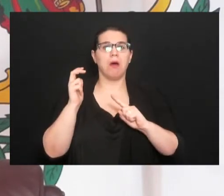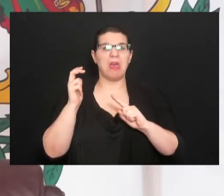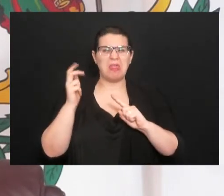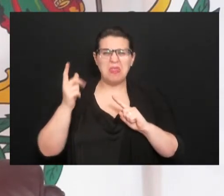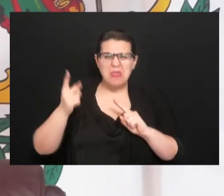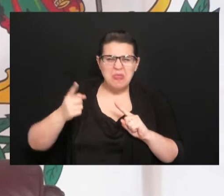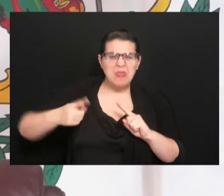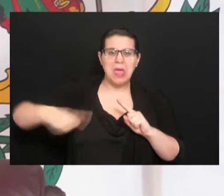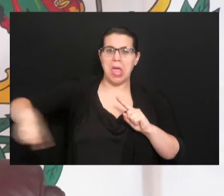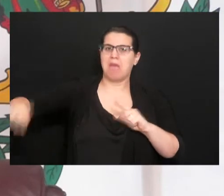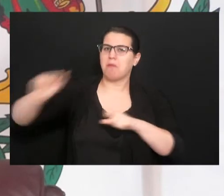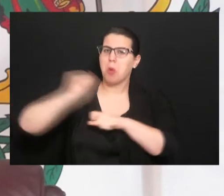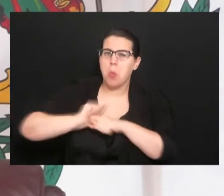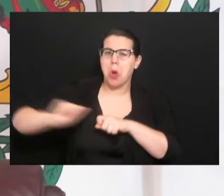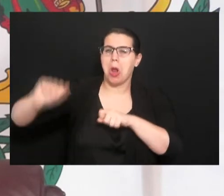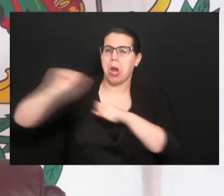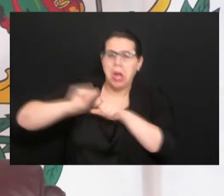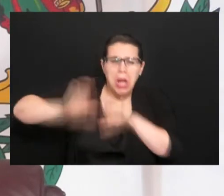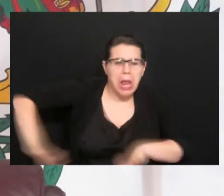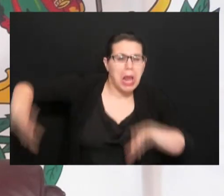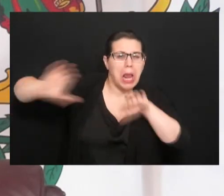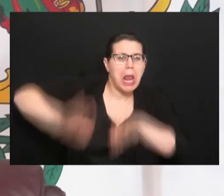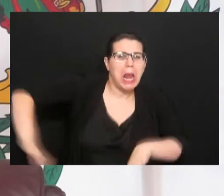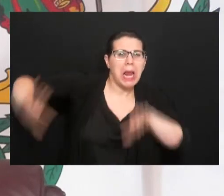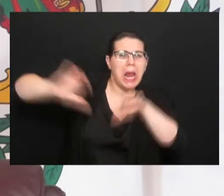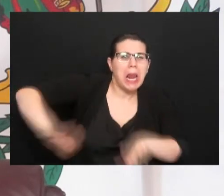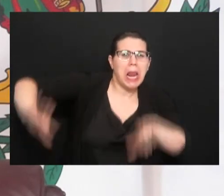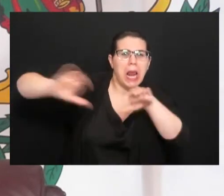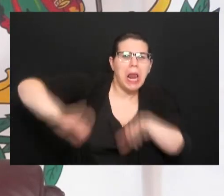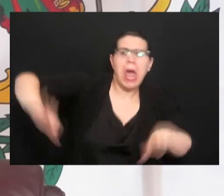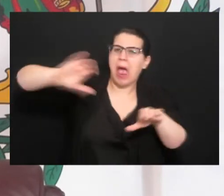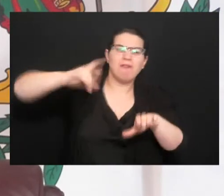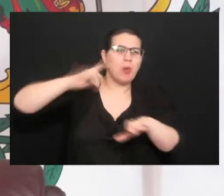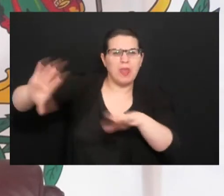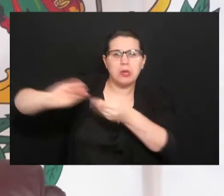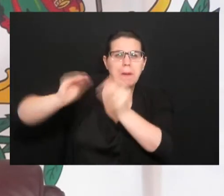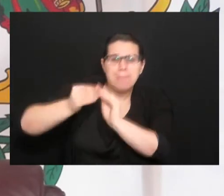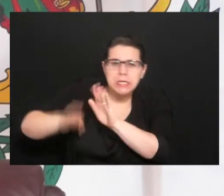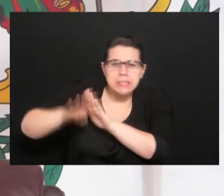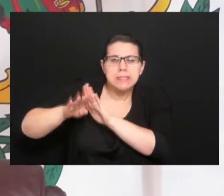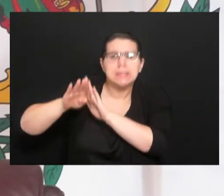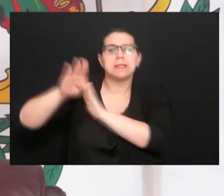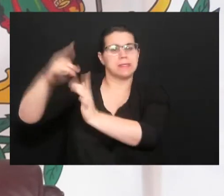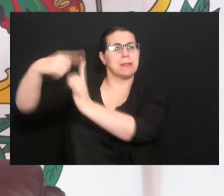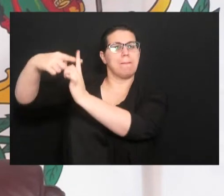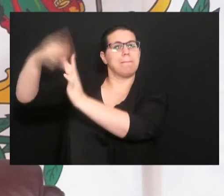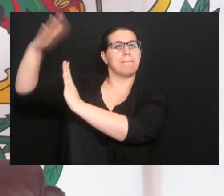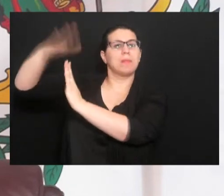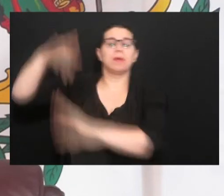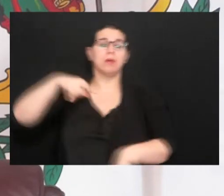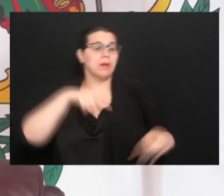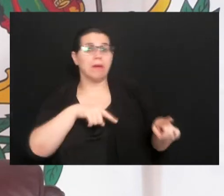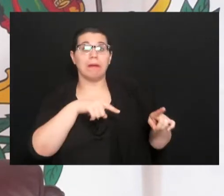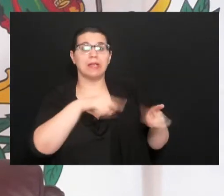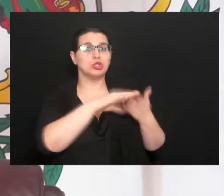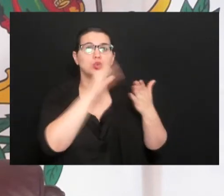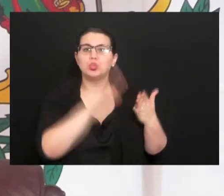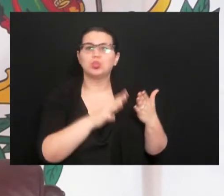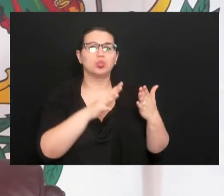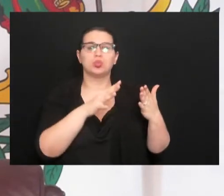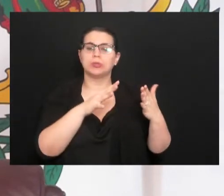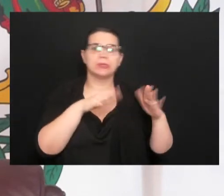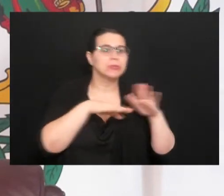very, very hard to get their numbers way up, and those kids and the faculty and everything,